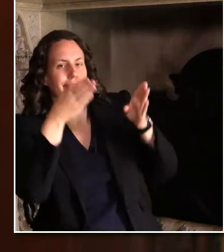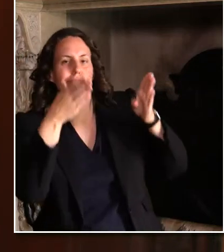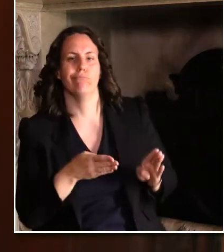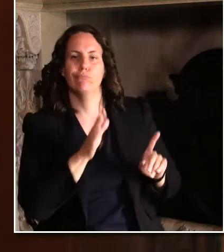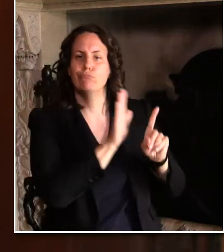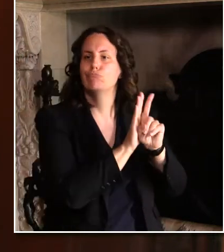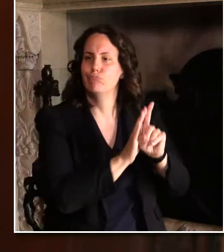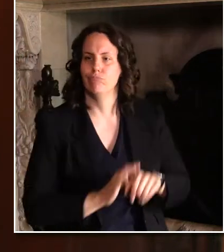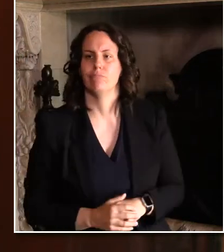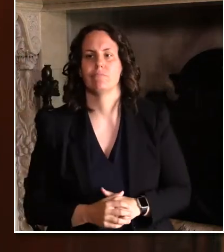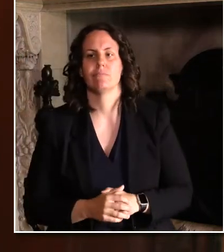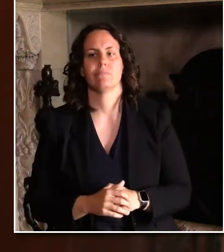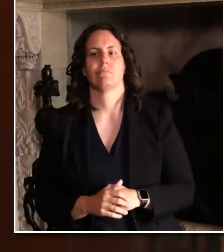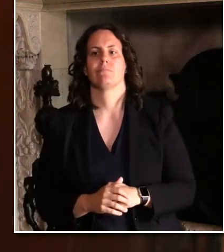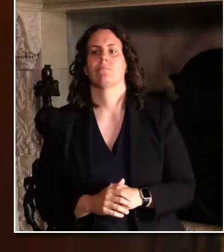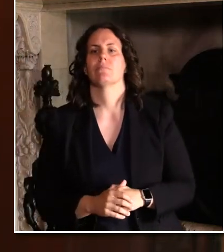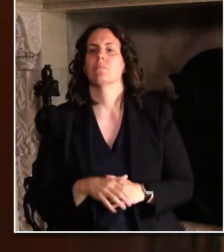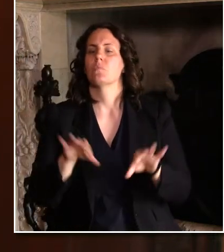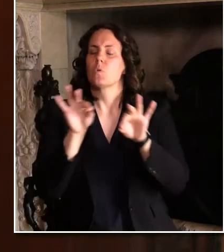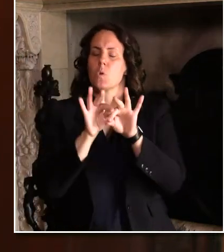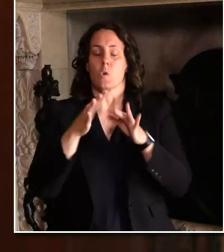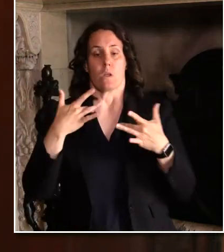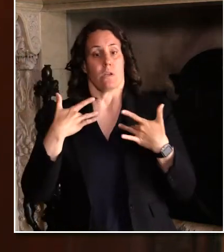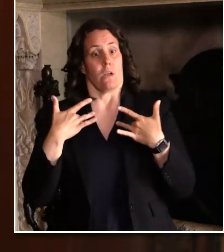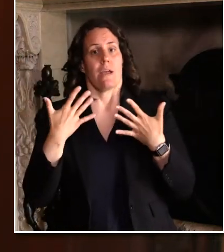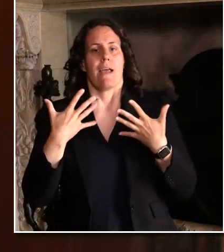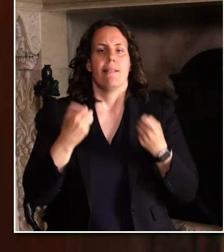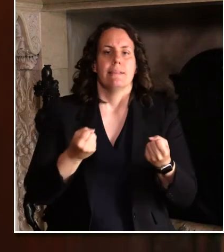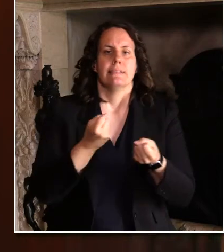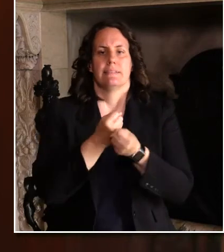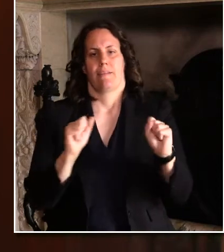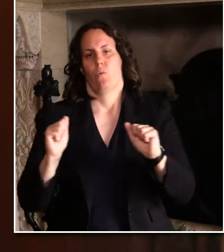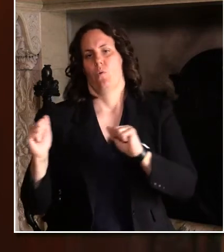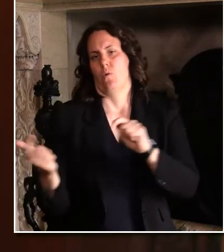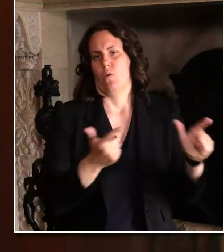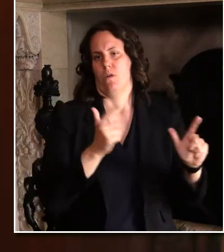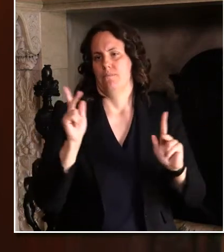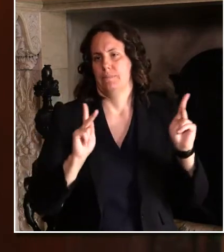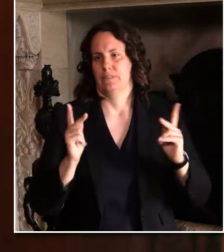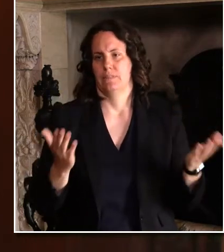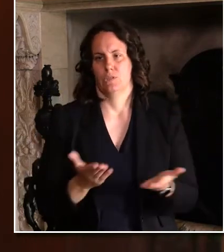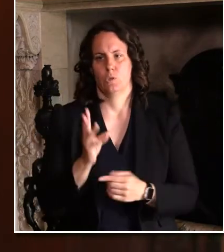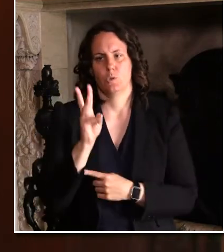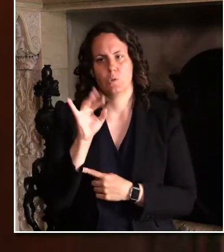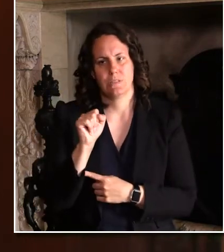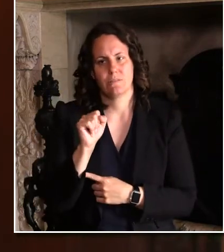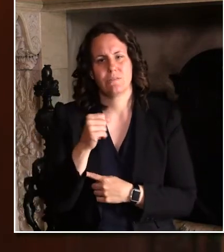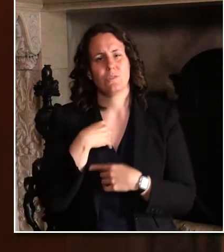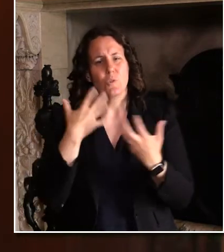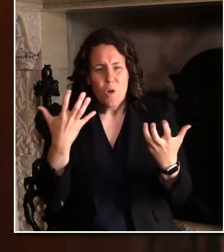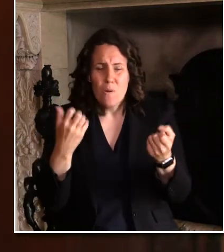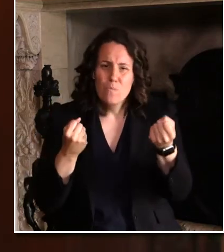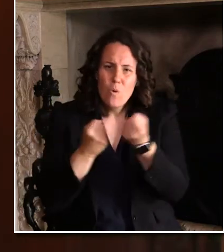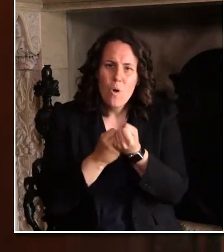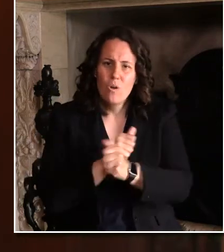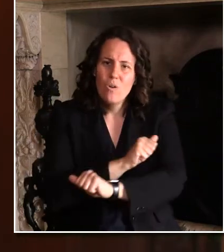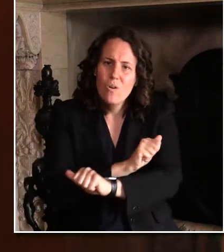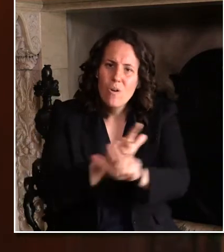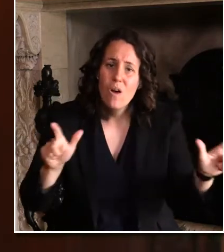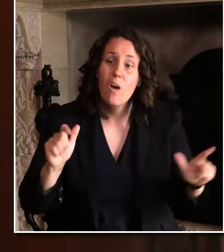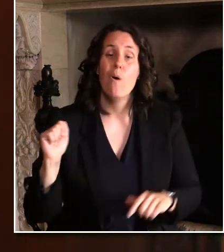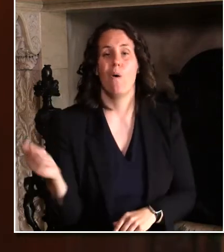one of the things we should be able to rely on is Wisconsin's support for one another. COVID-19